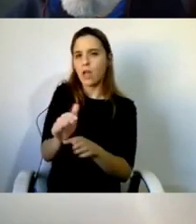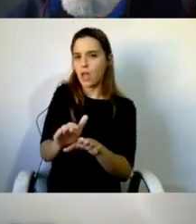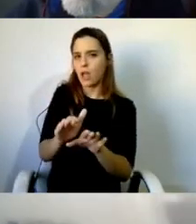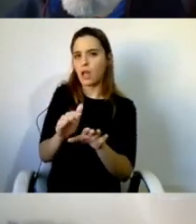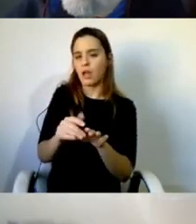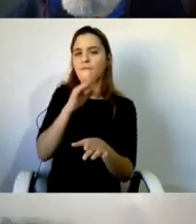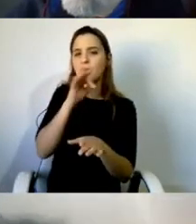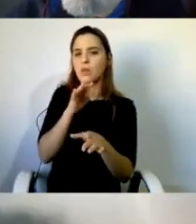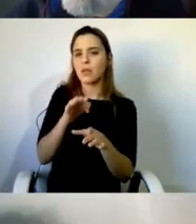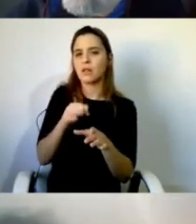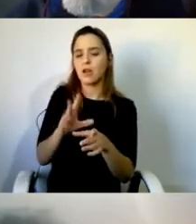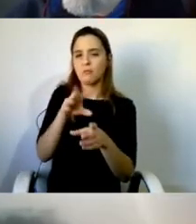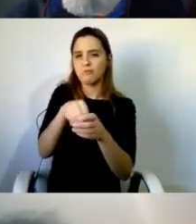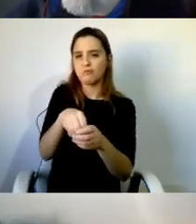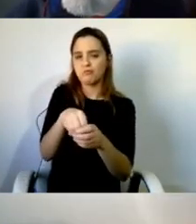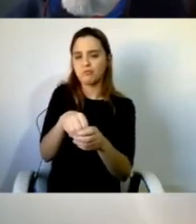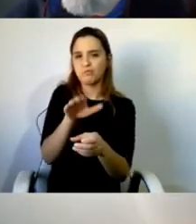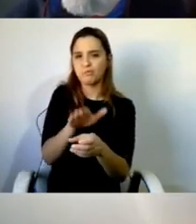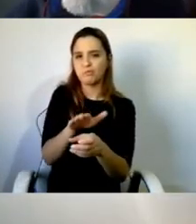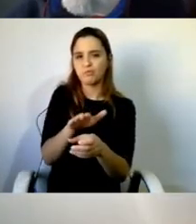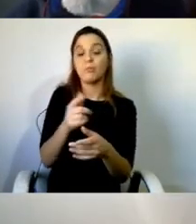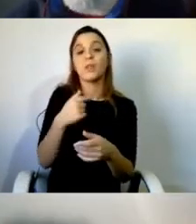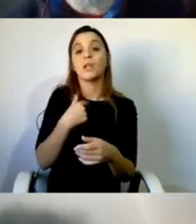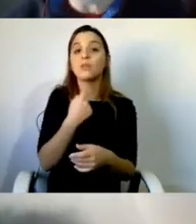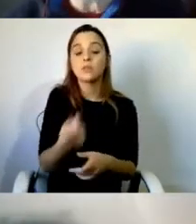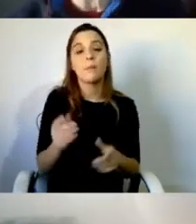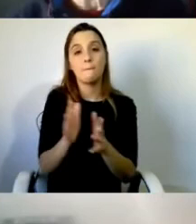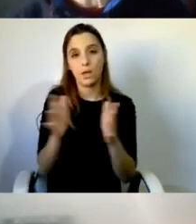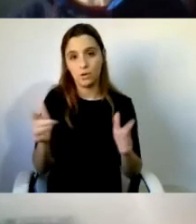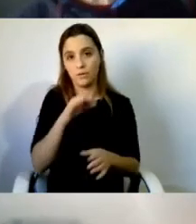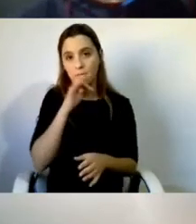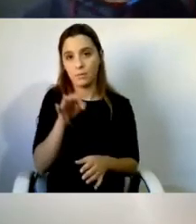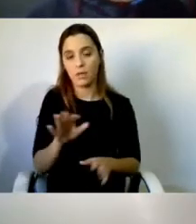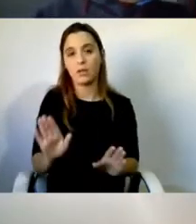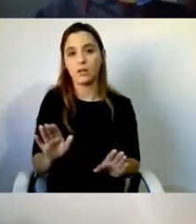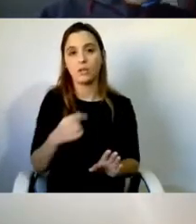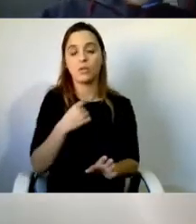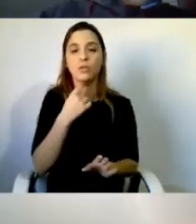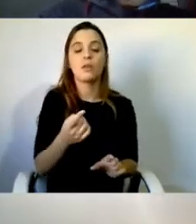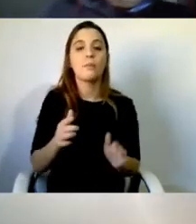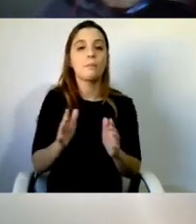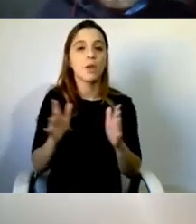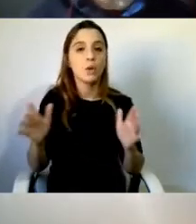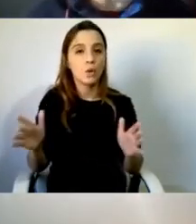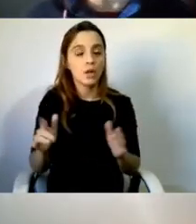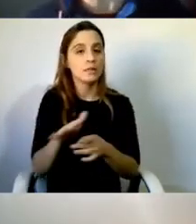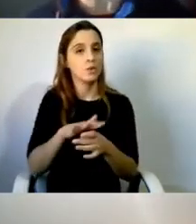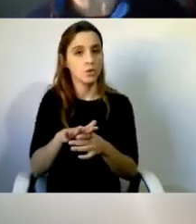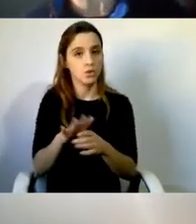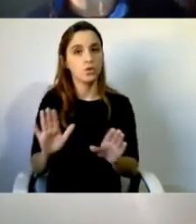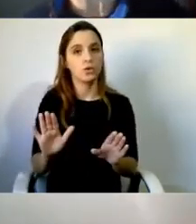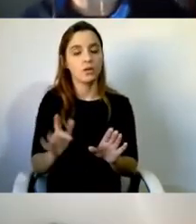I'm talking about most of the families, and I'm talking about most of the cases. There are exceptions, but they are